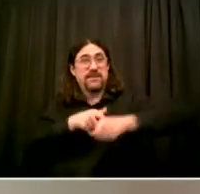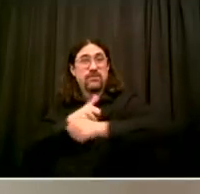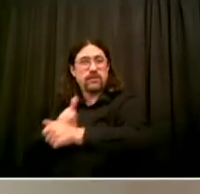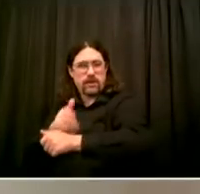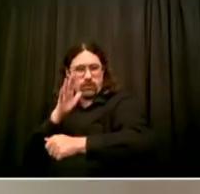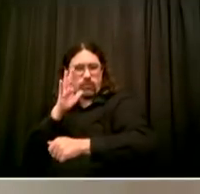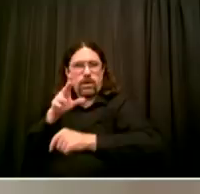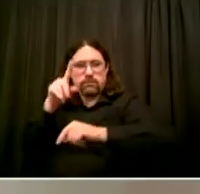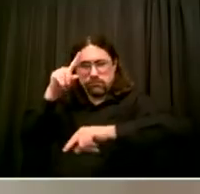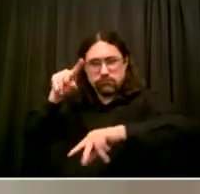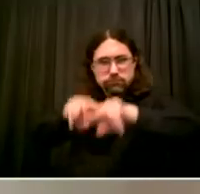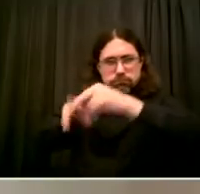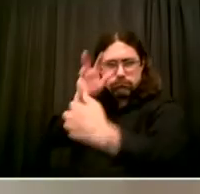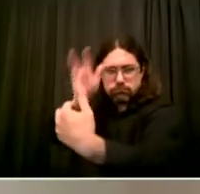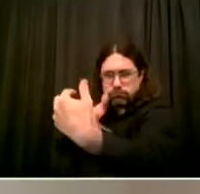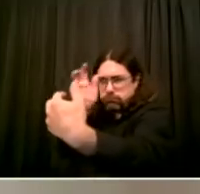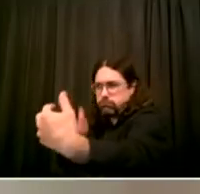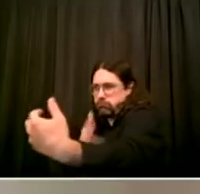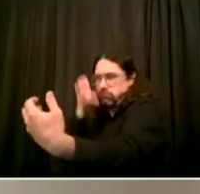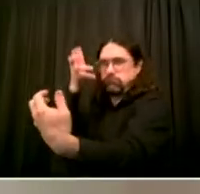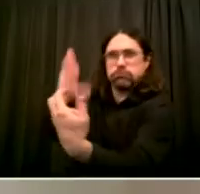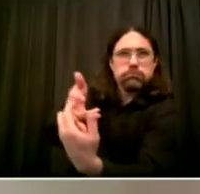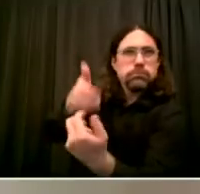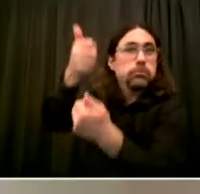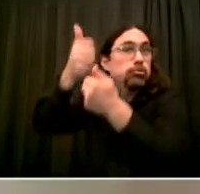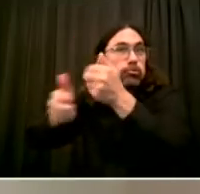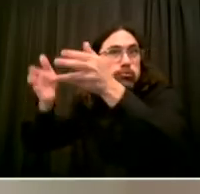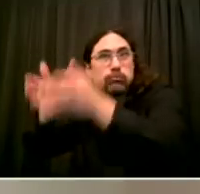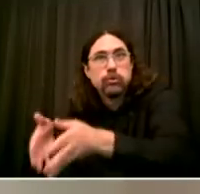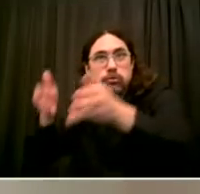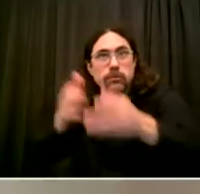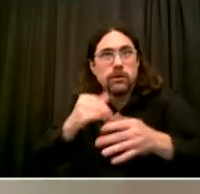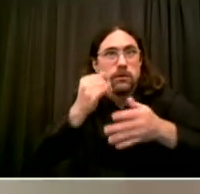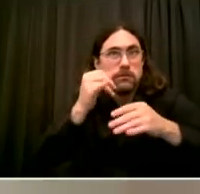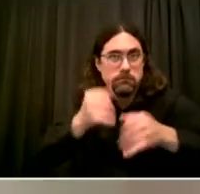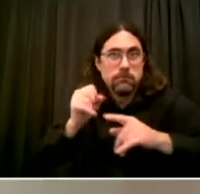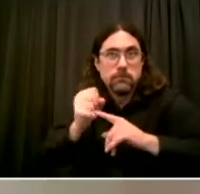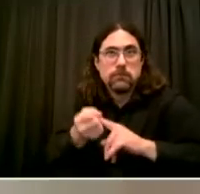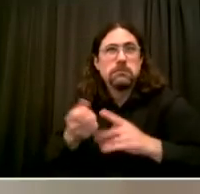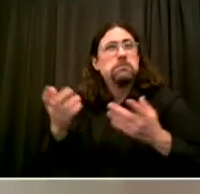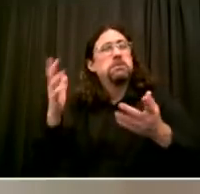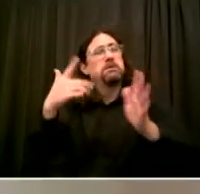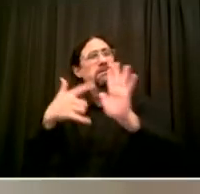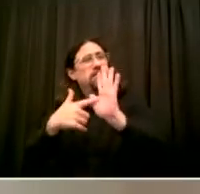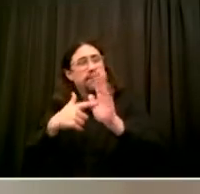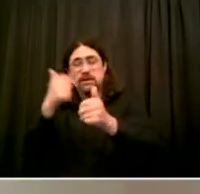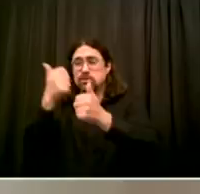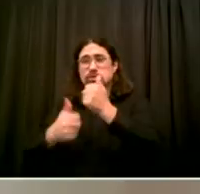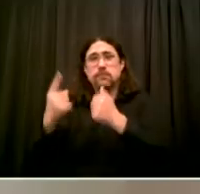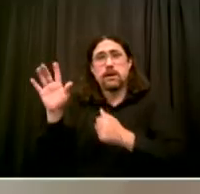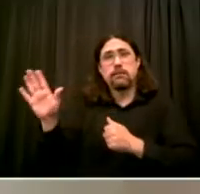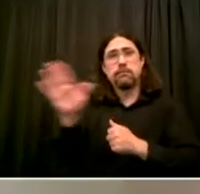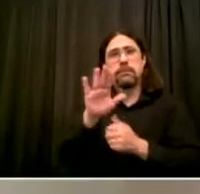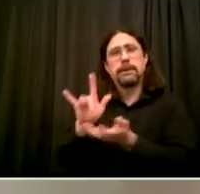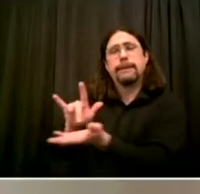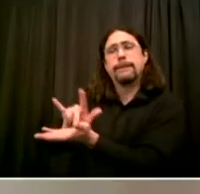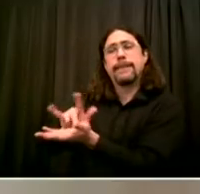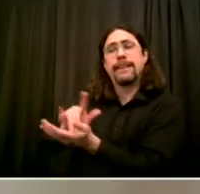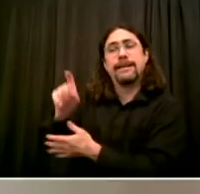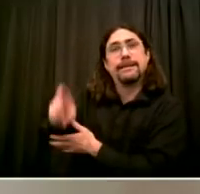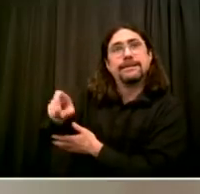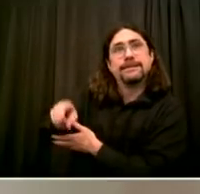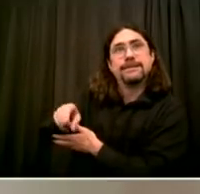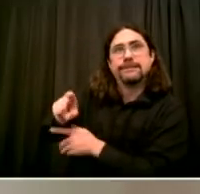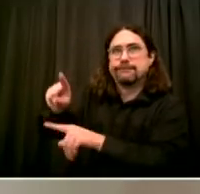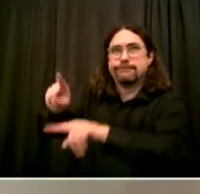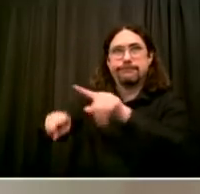the hotel or food delivery, access to medication, access to mental health support and physical health supports, as we've mentioned before. You tell